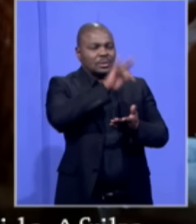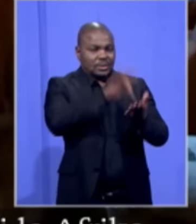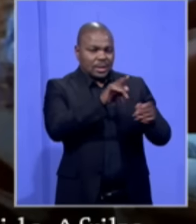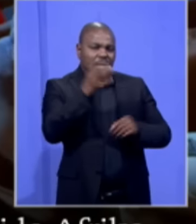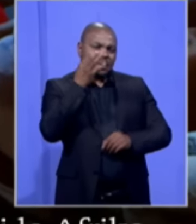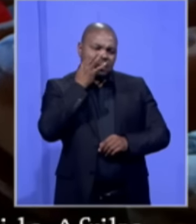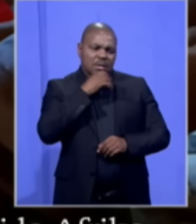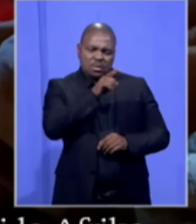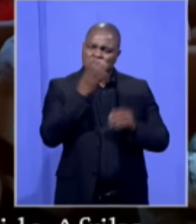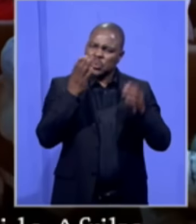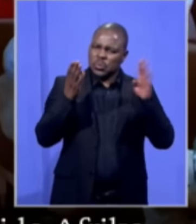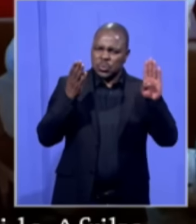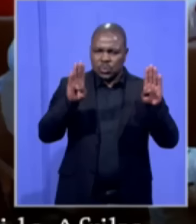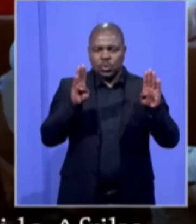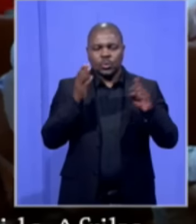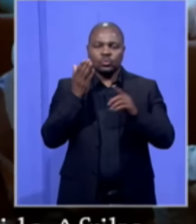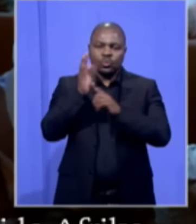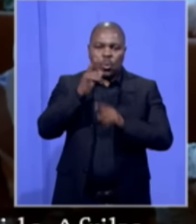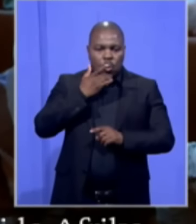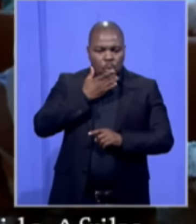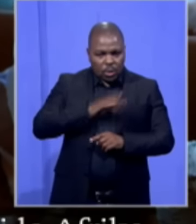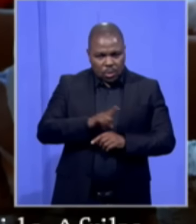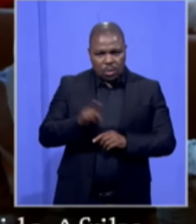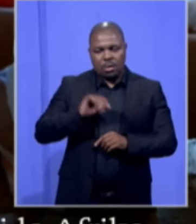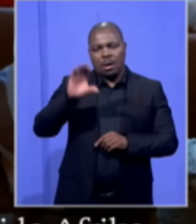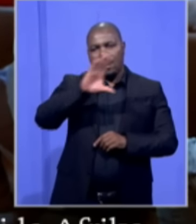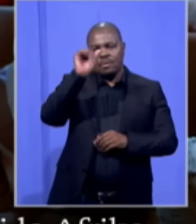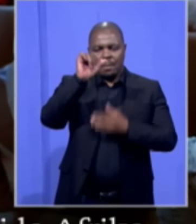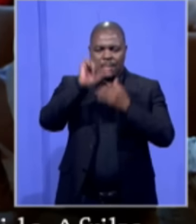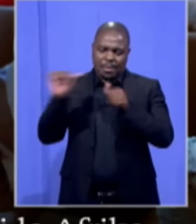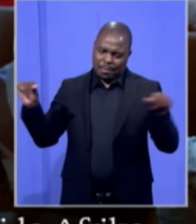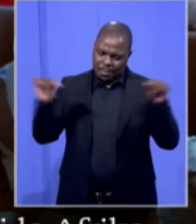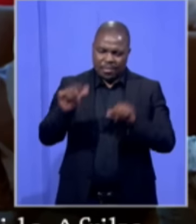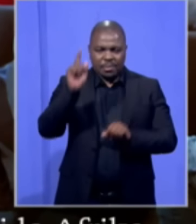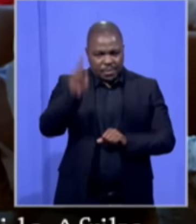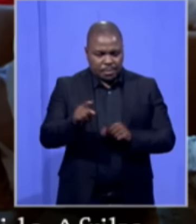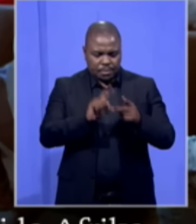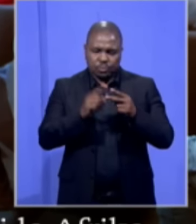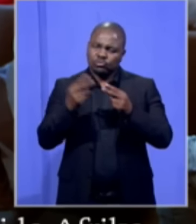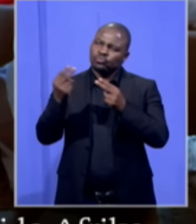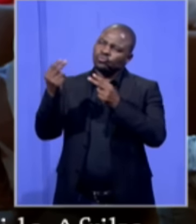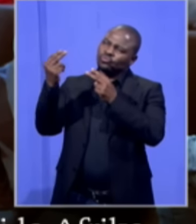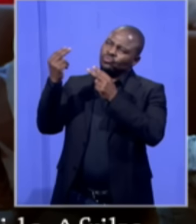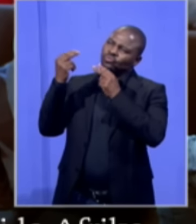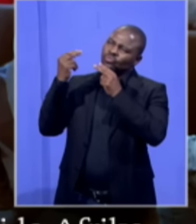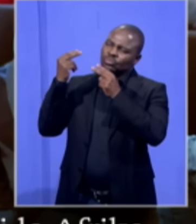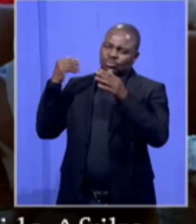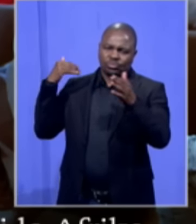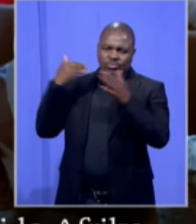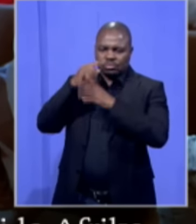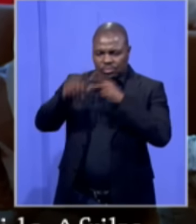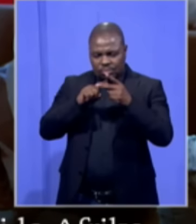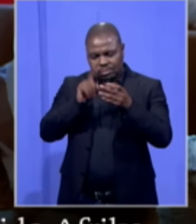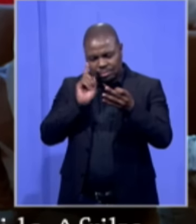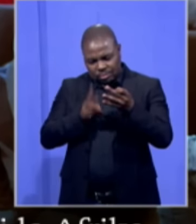tsamaisana le boikuelo jwa gore go busediwe kgwedi ya Afrika, go lebelelwa ko morago le go golagana gape.